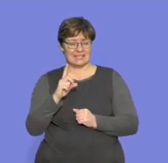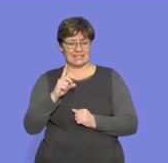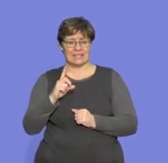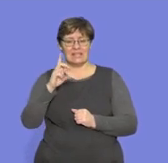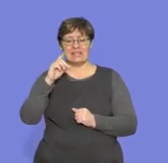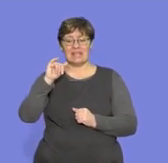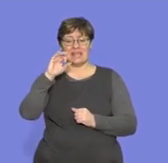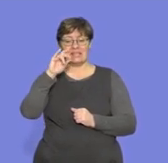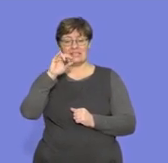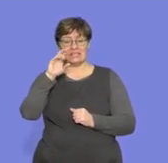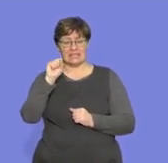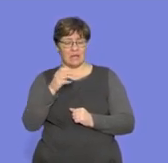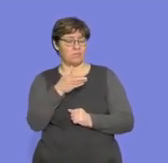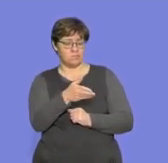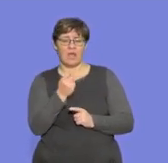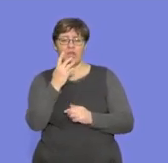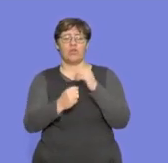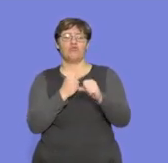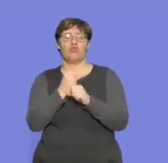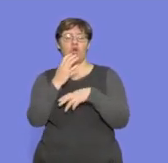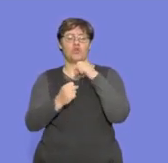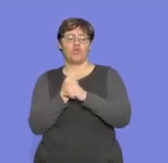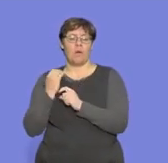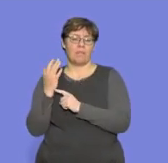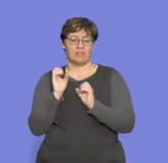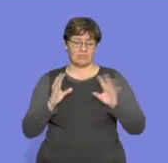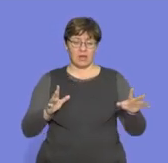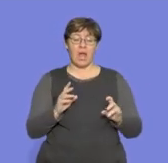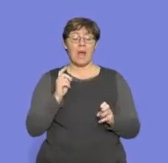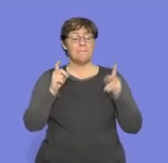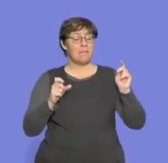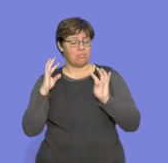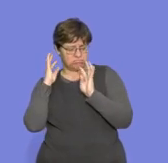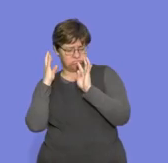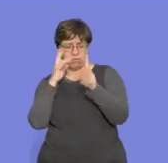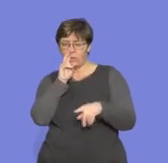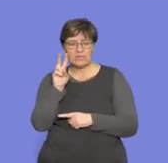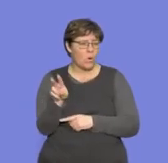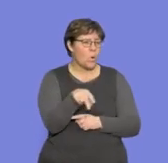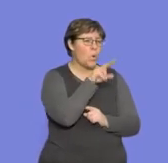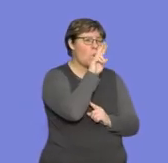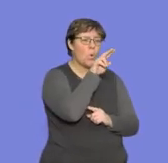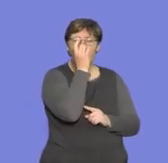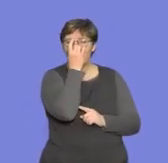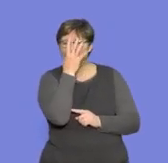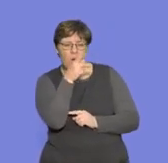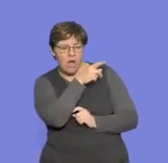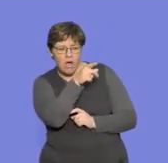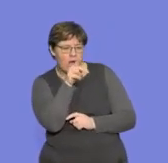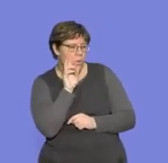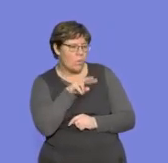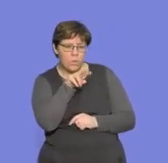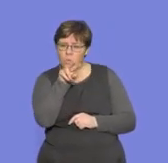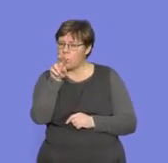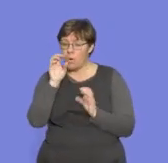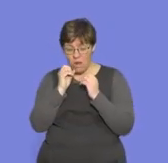This and is you often have your a annual plants. tourist hotspot This is in often terms of a tourist people going hotspot to in view terms these of nama-karoo daisies people when going they to view blossom these during nama-karoo summer and the daisies